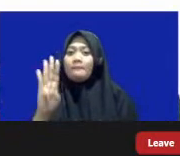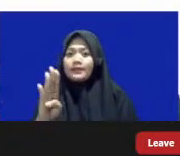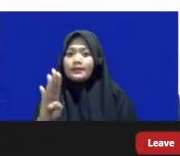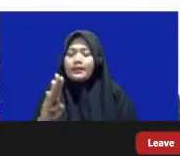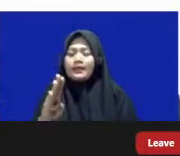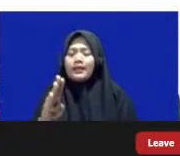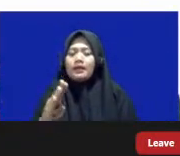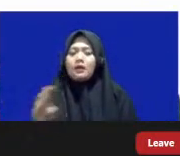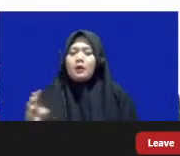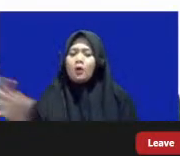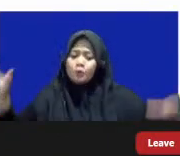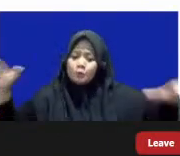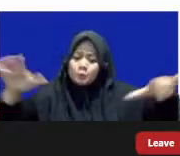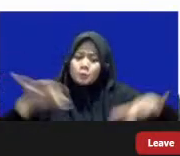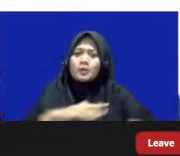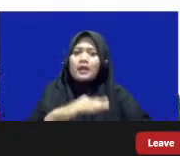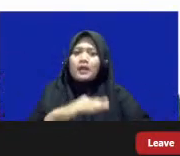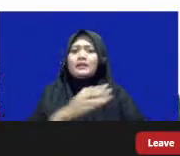228,000 lives.